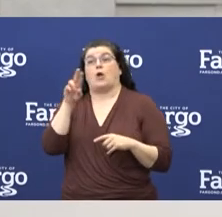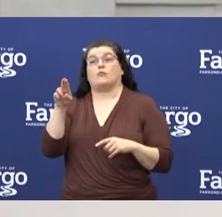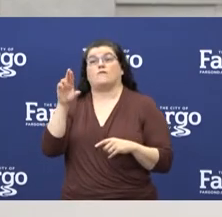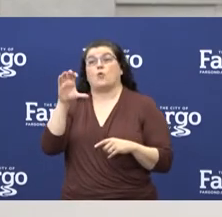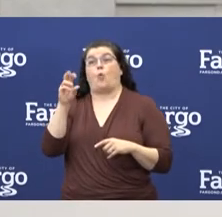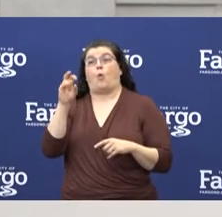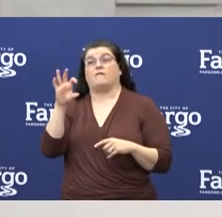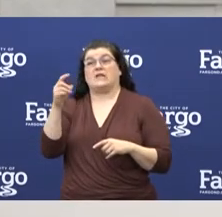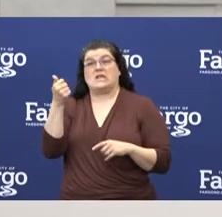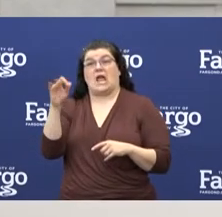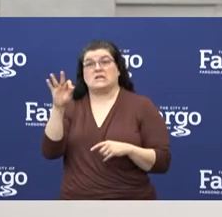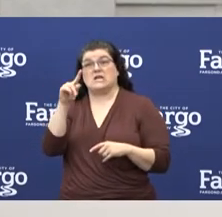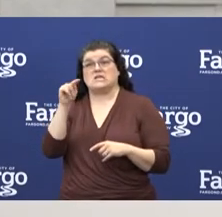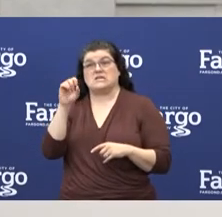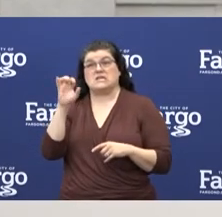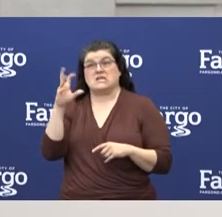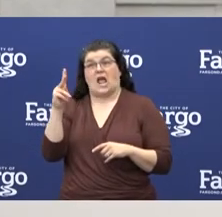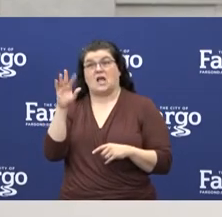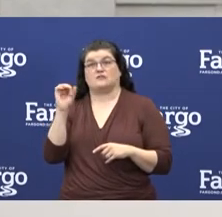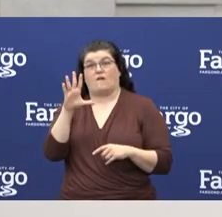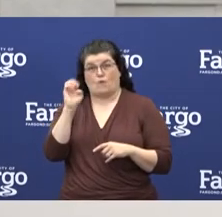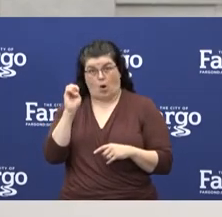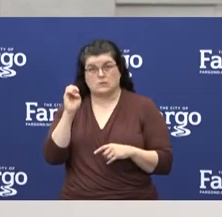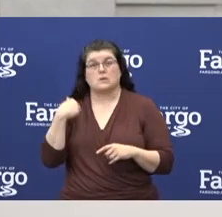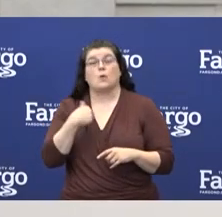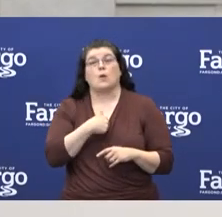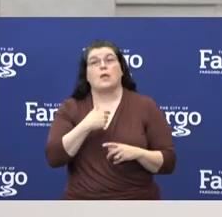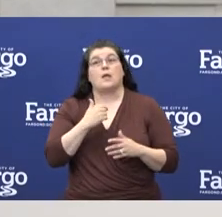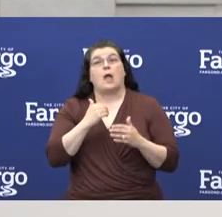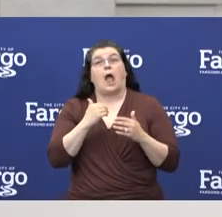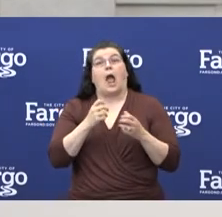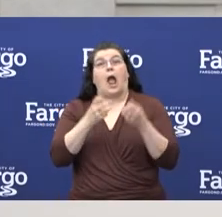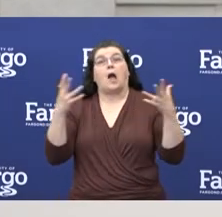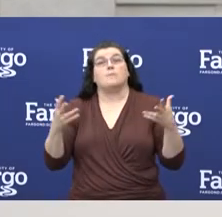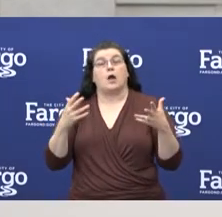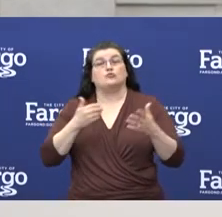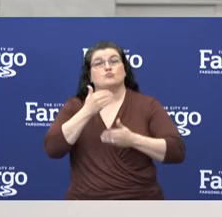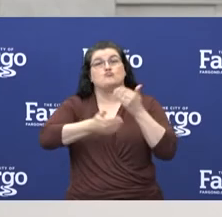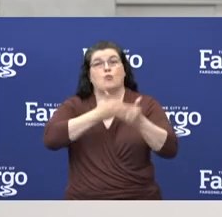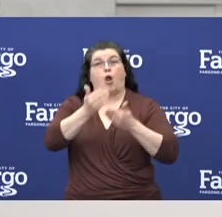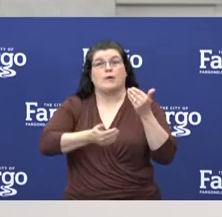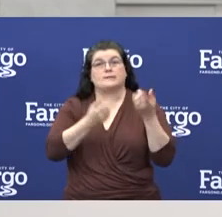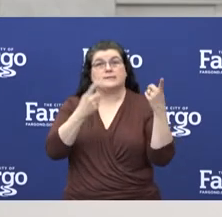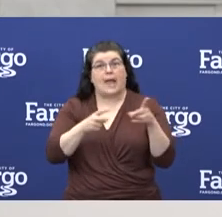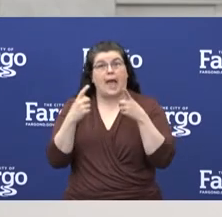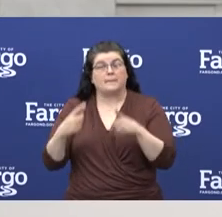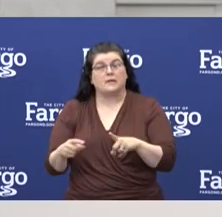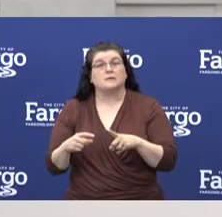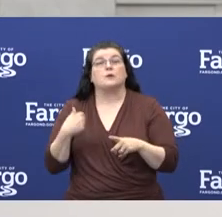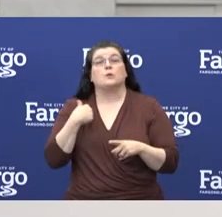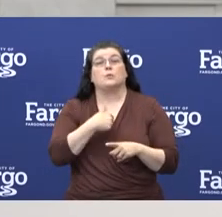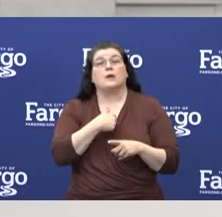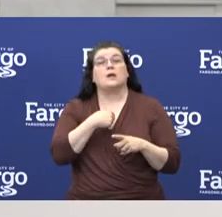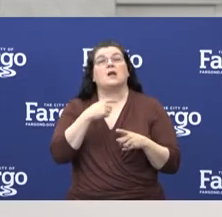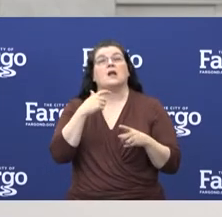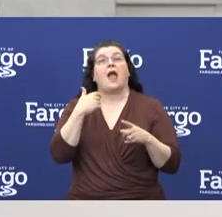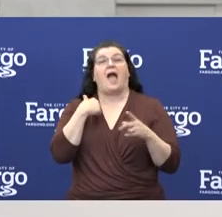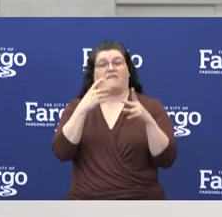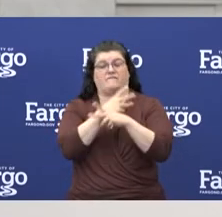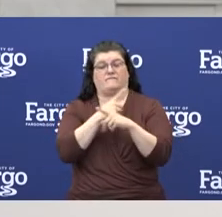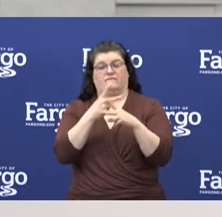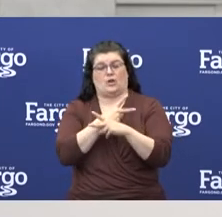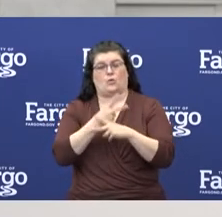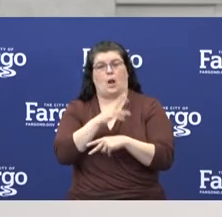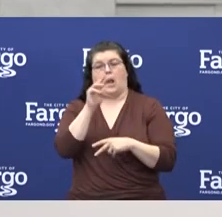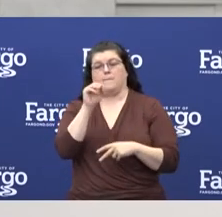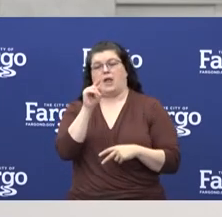Task Force and the progress it's made. We're very pleased with that. Over this last week, what we've isolated out is a matrix of how many people we're going to